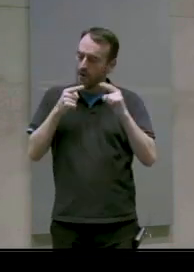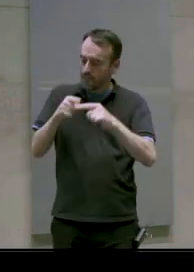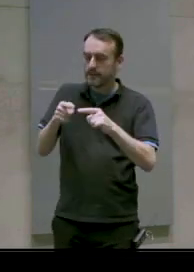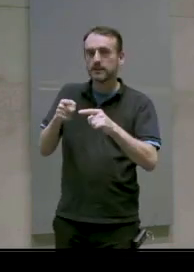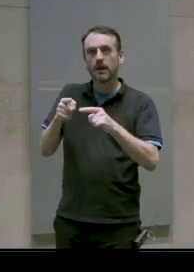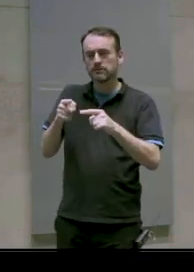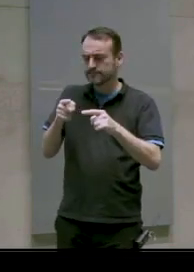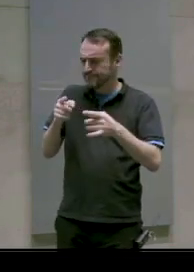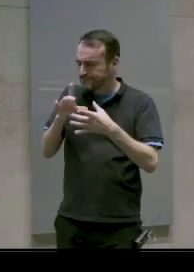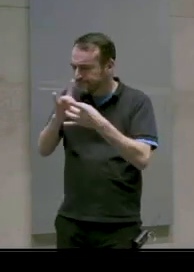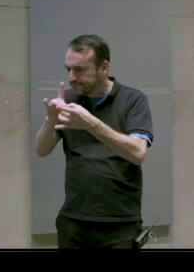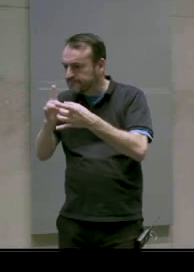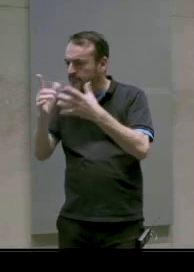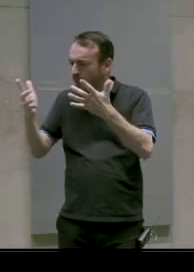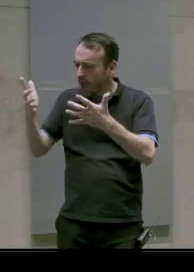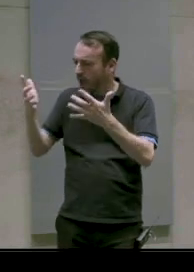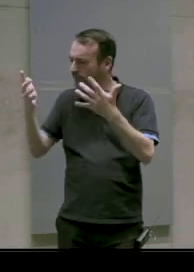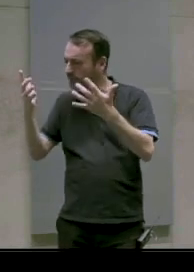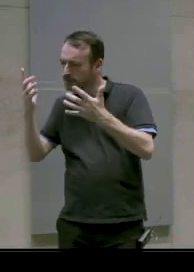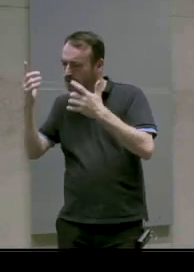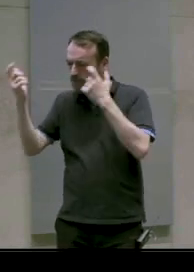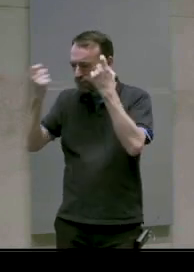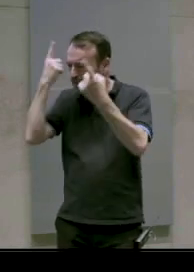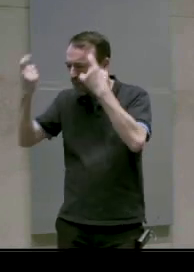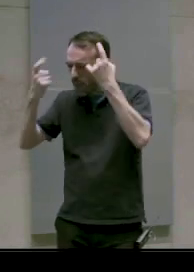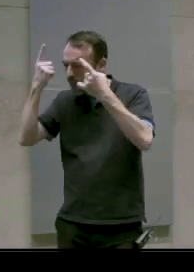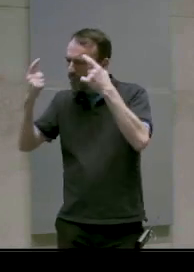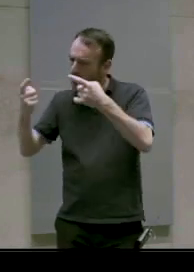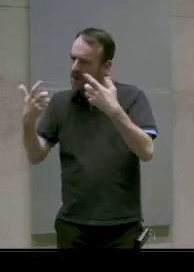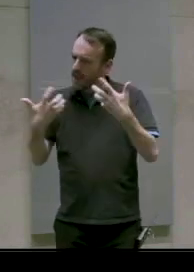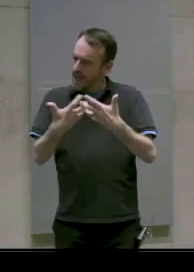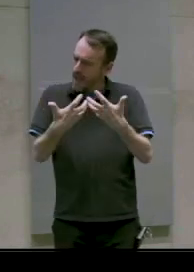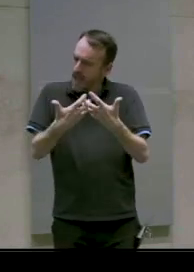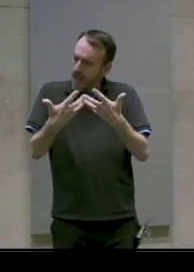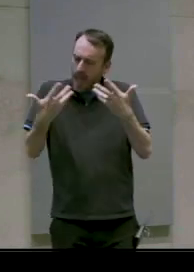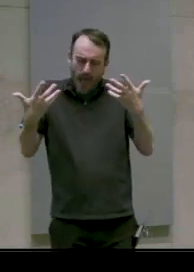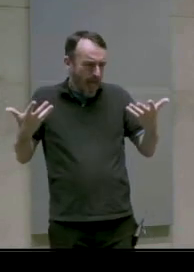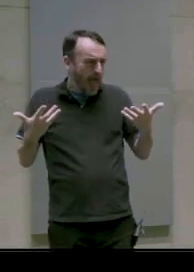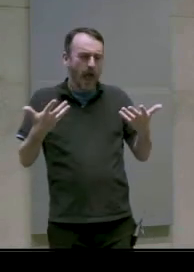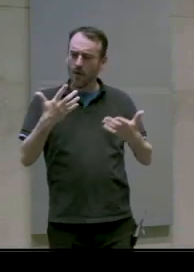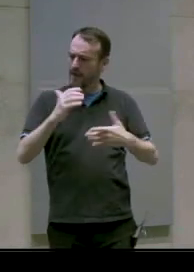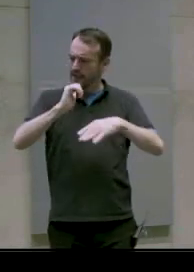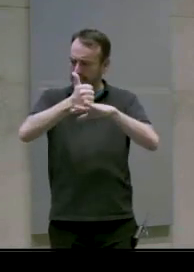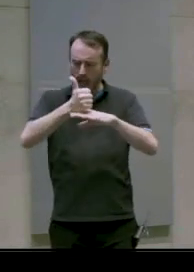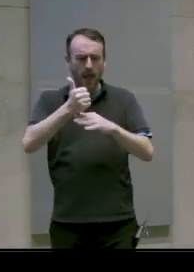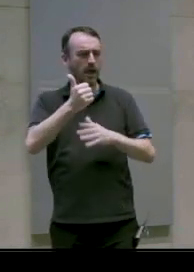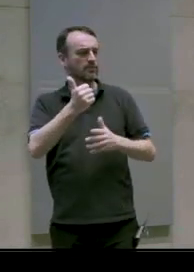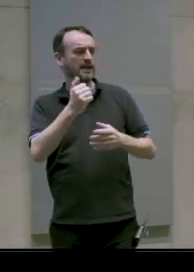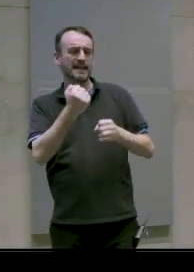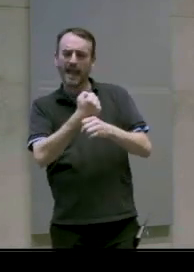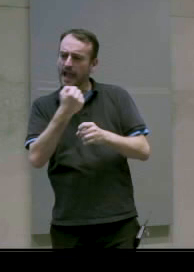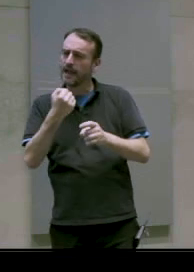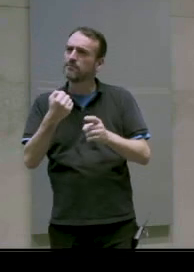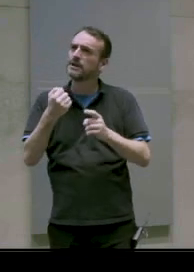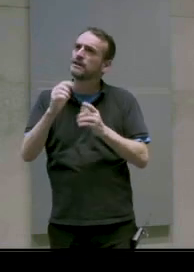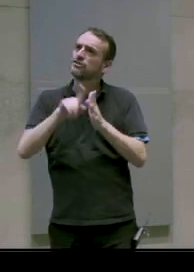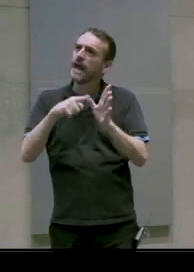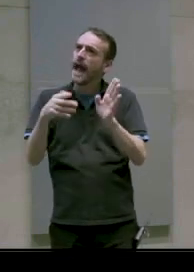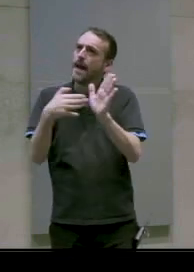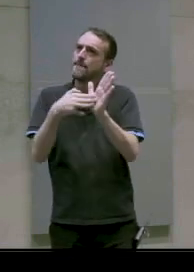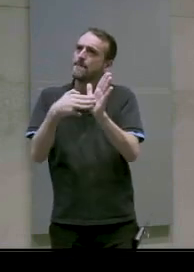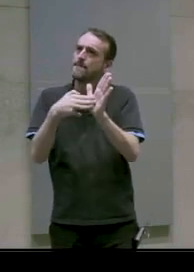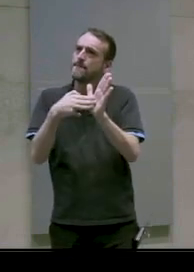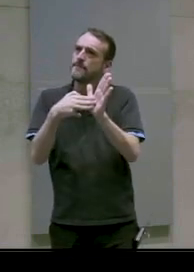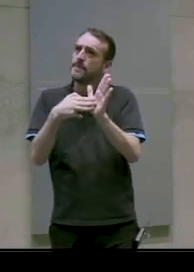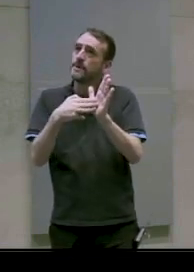How could we test the Caring Systems toolkit while also investigating games and self-care more deeply? What we came up with was the